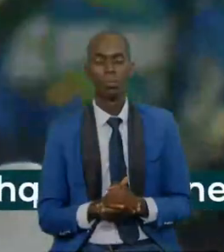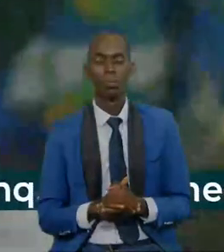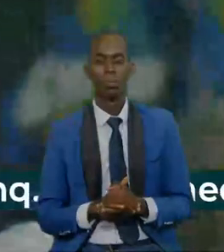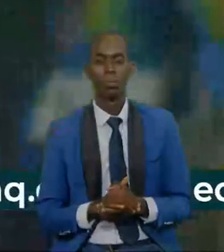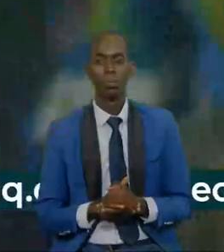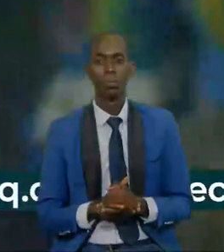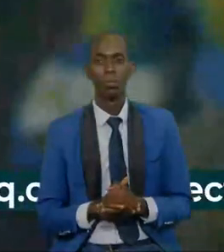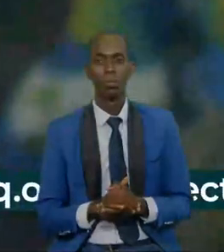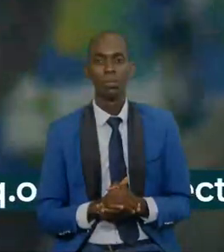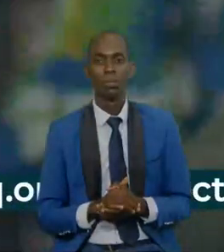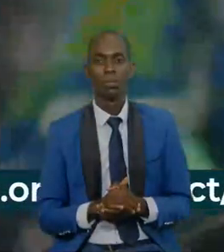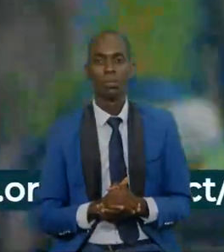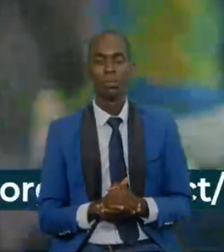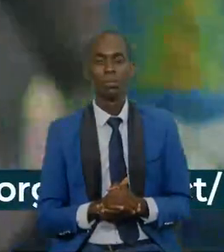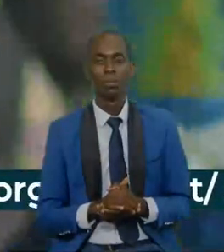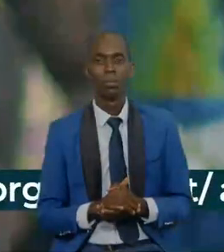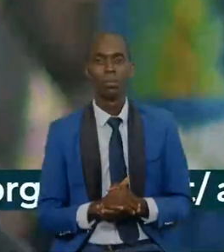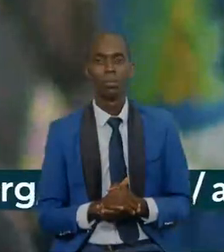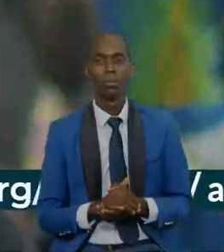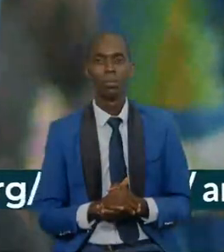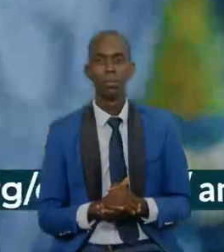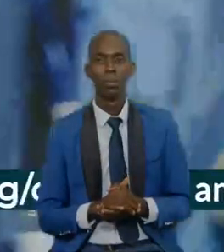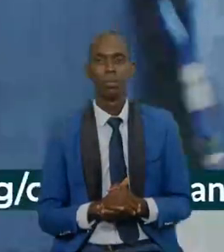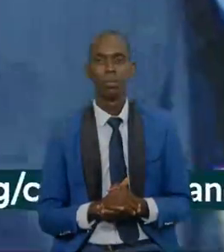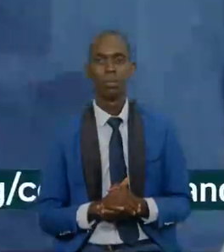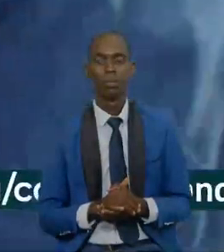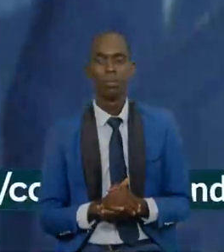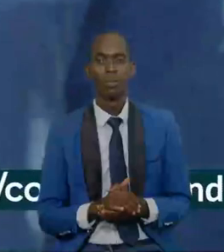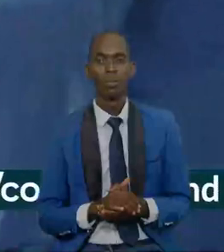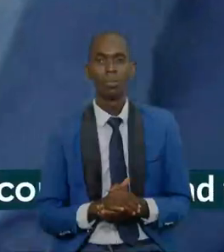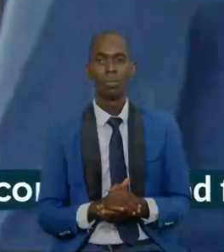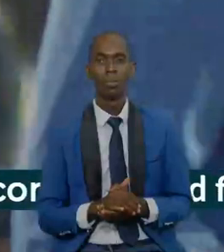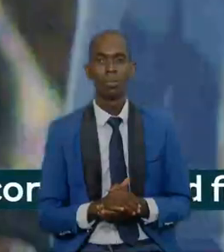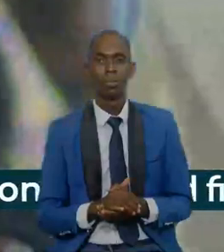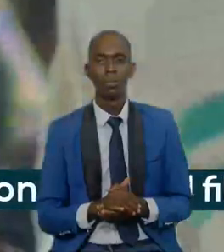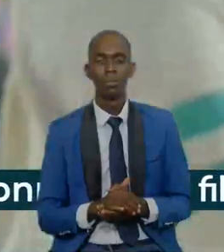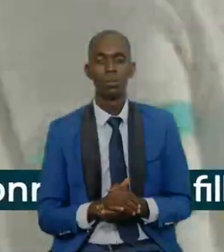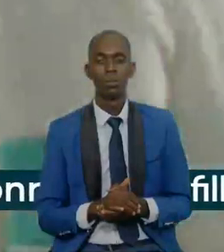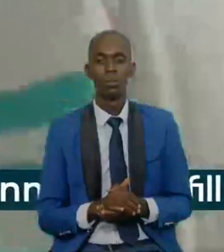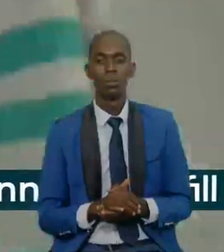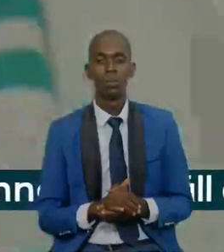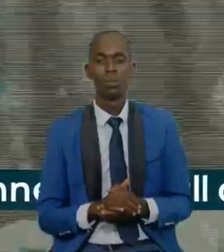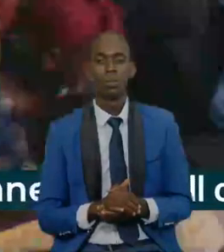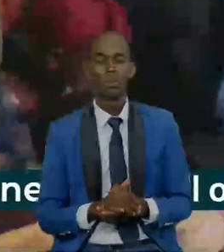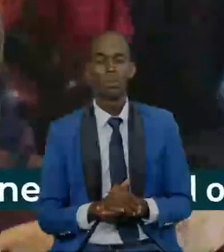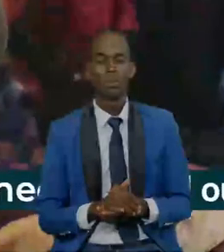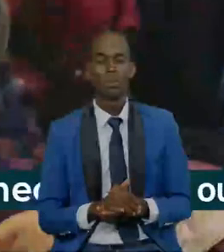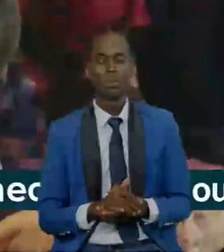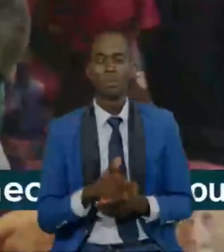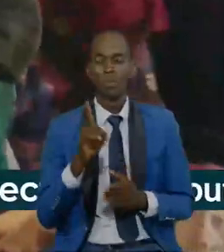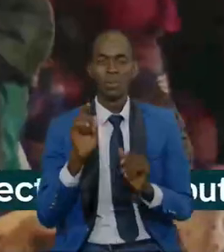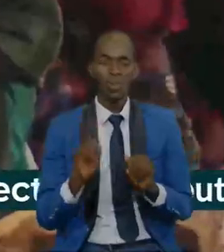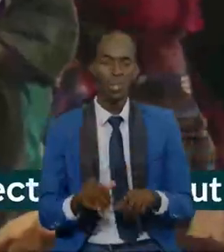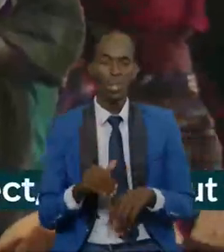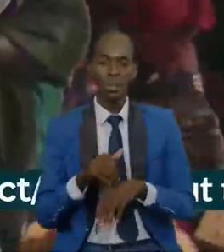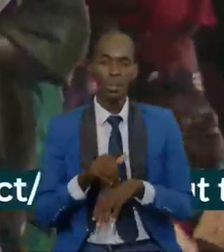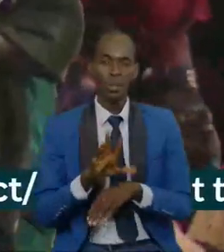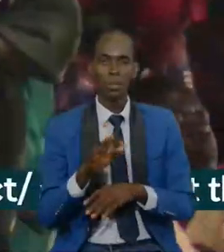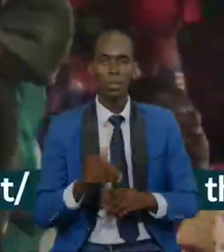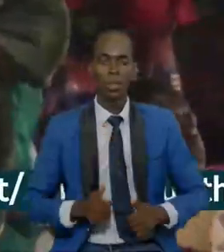noms par lequel vous auquel vous répondez. You can send your address and